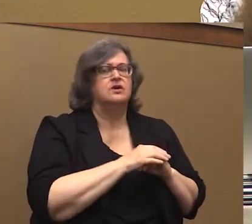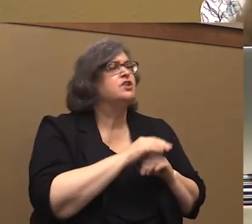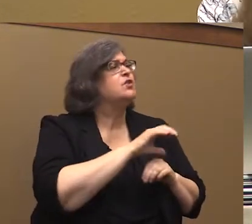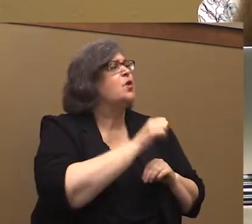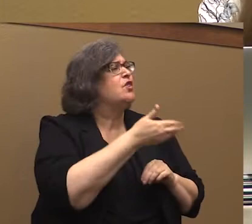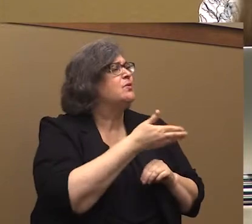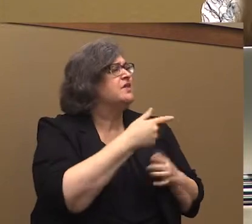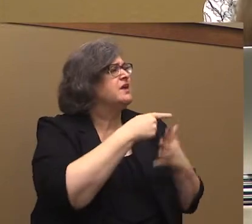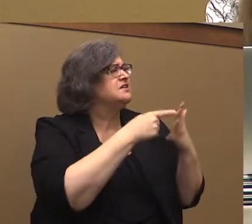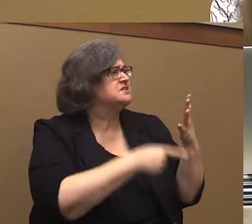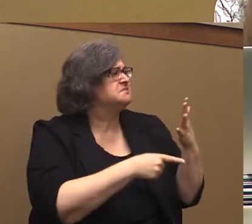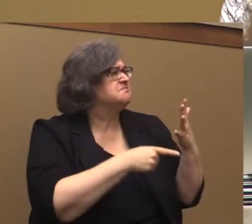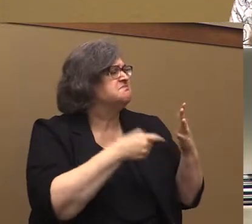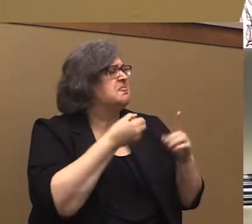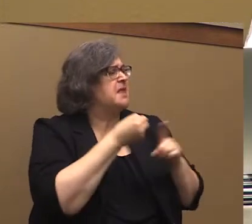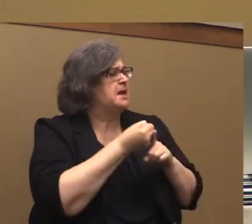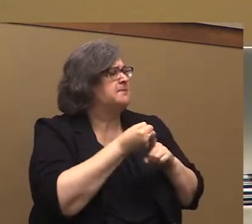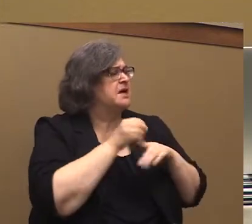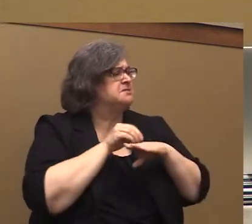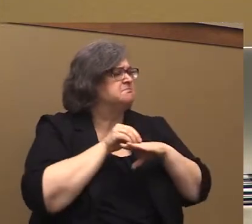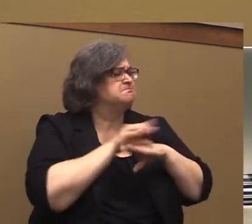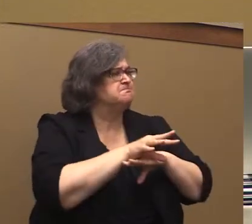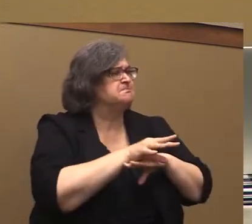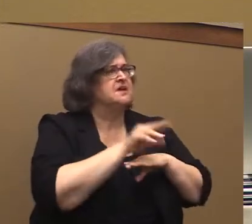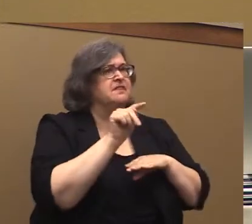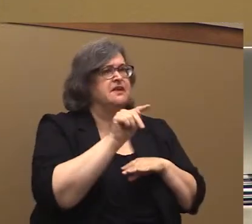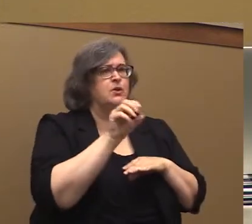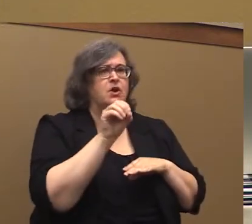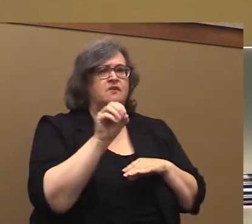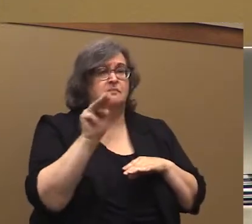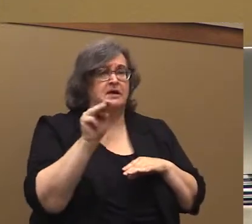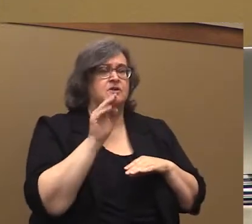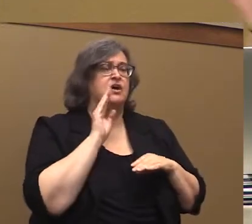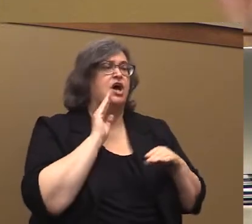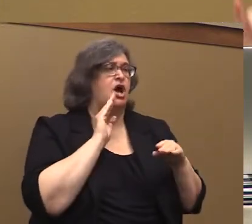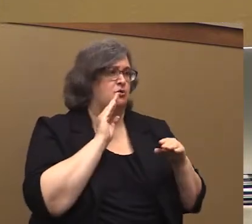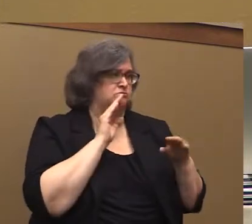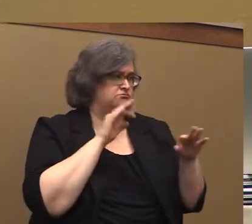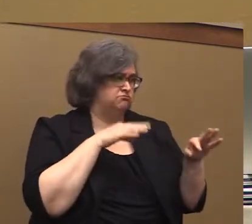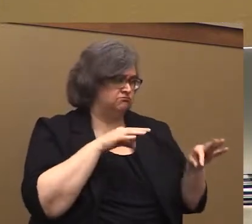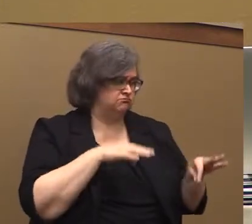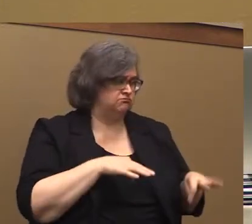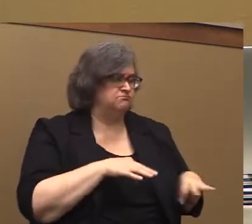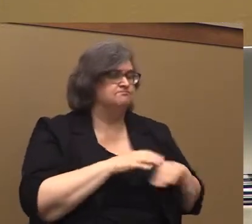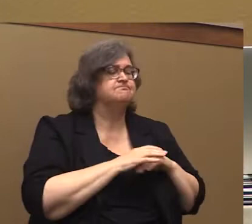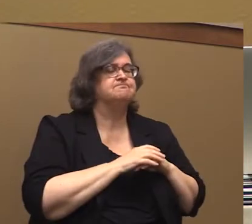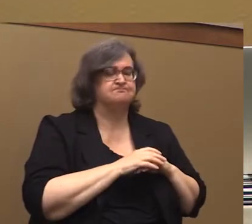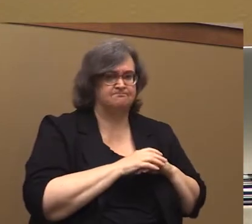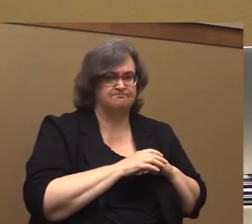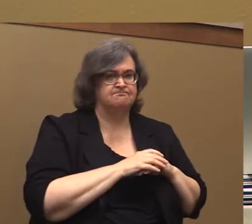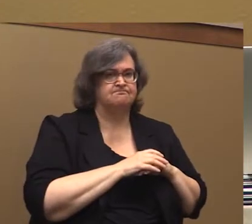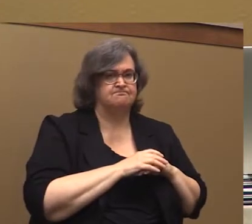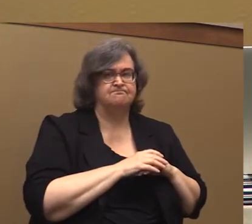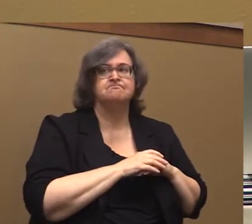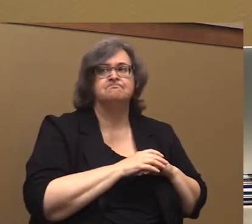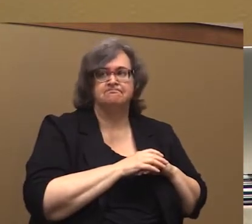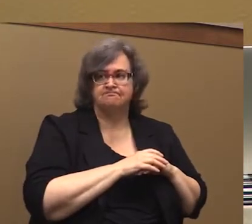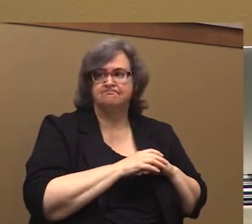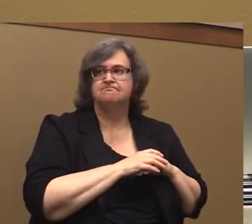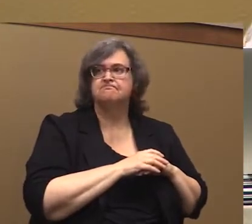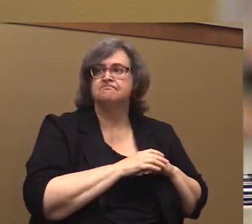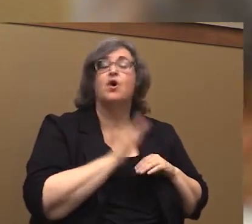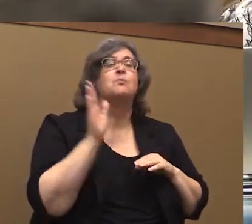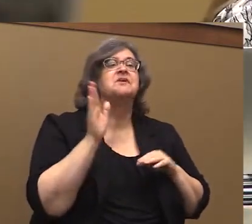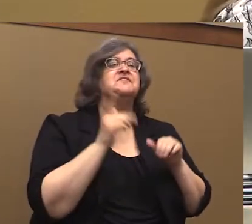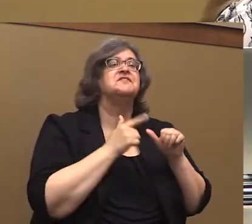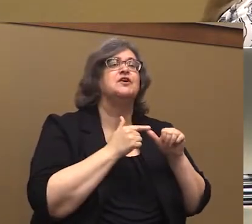some other things that impact theory of mind, and I'll share those with you in a bit. But